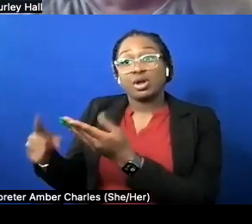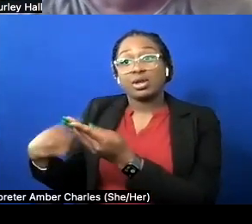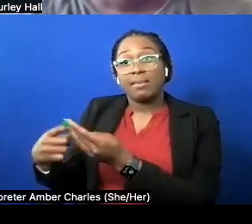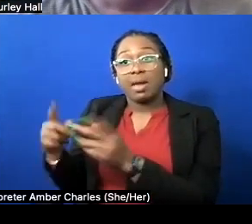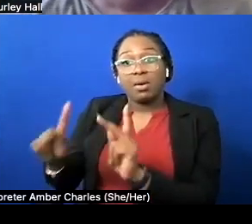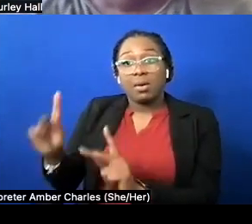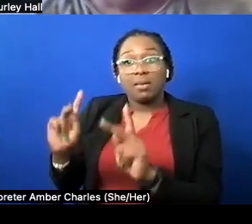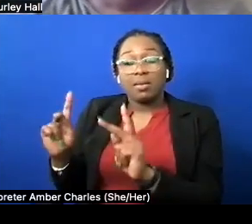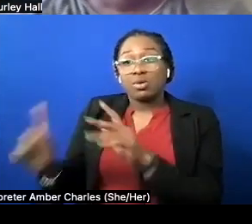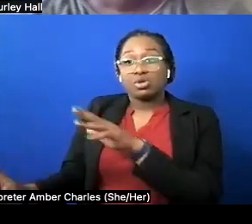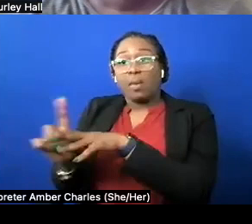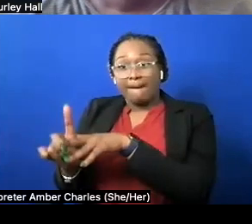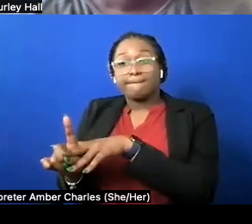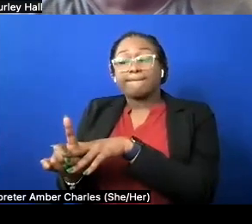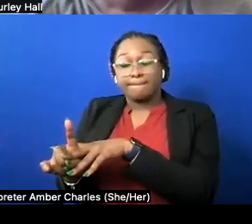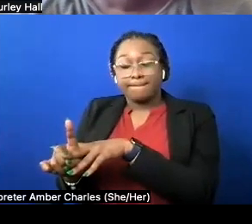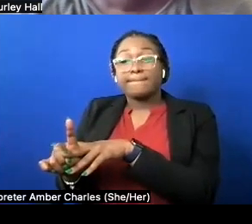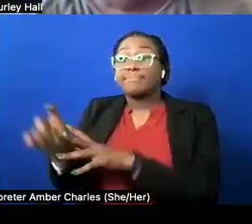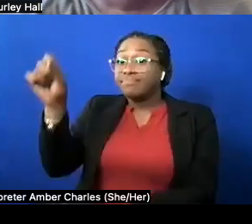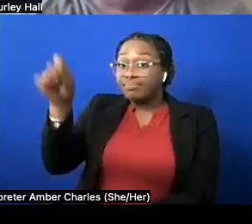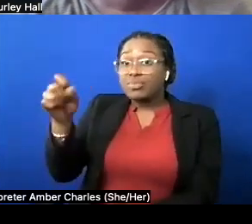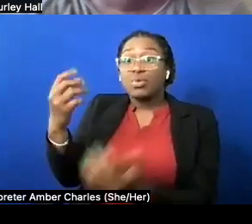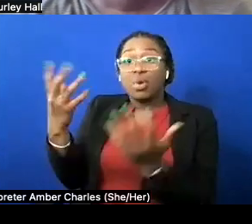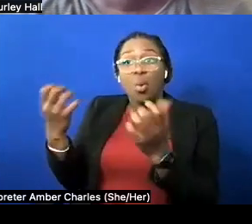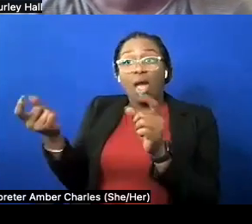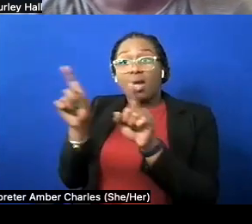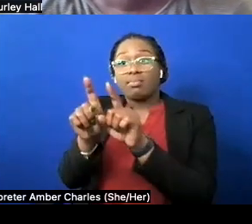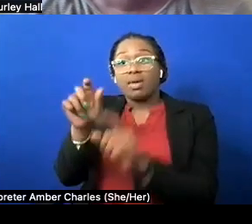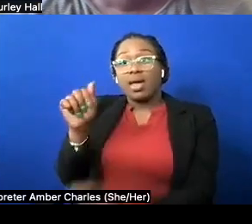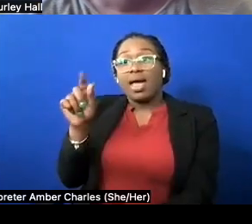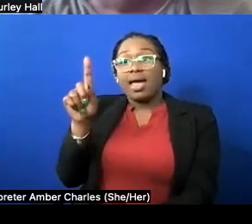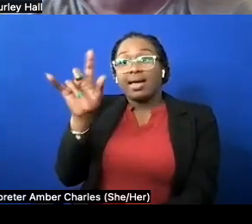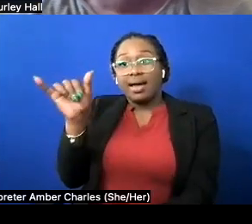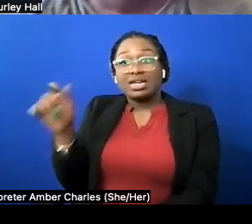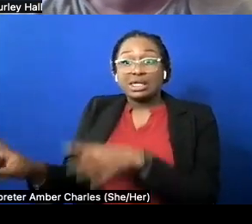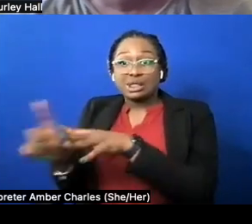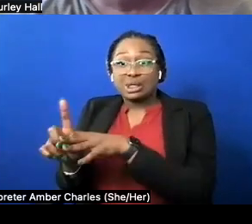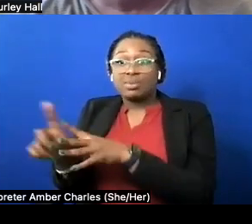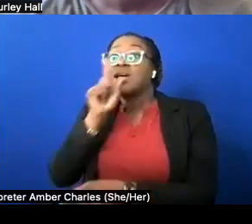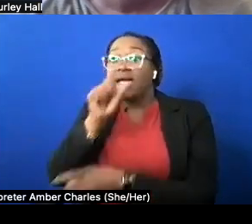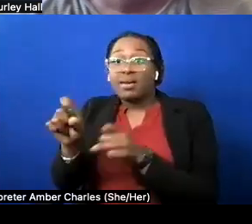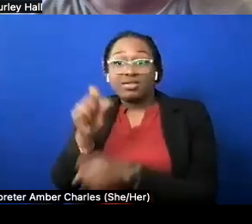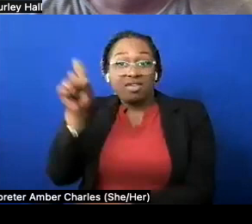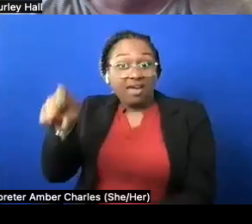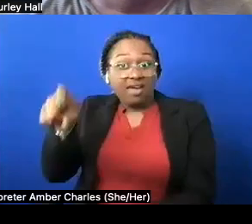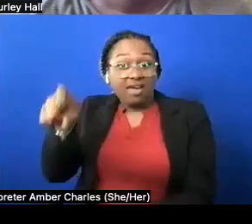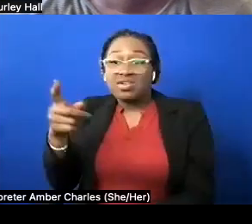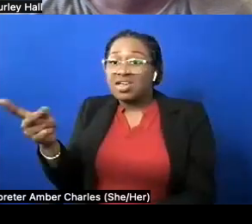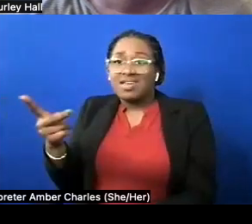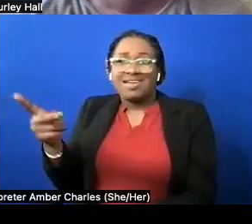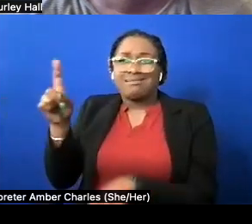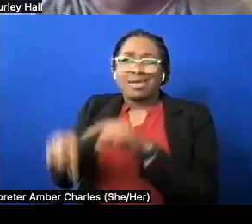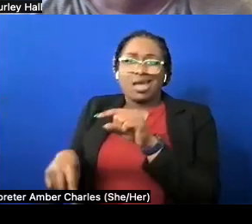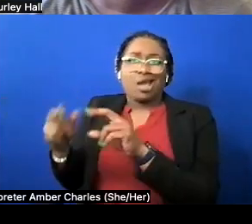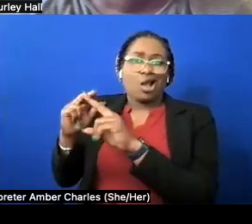people showing up. And yes, we want allies to show up, and they absolutely have to. And yes, also agree that they can't call themselves allies, so we